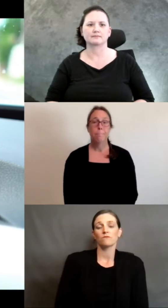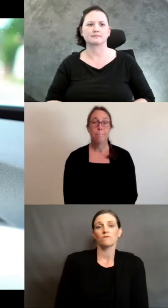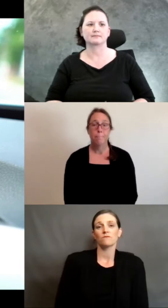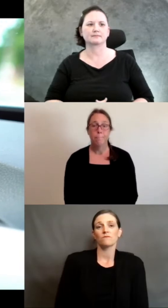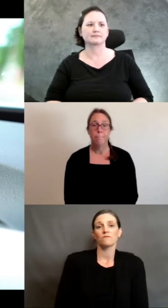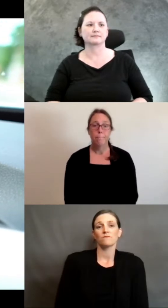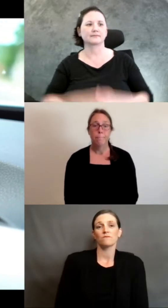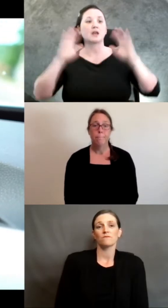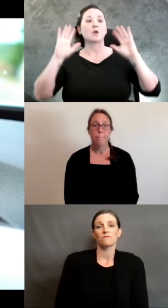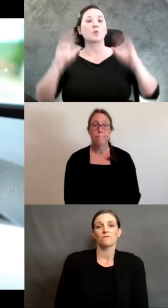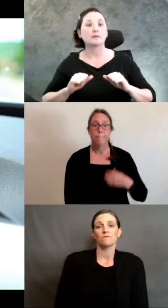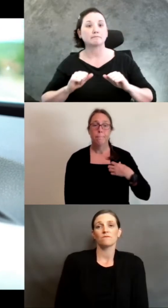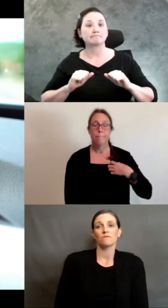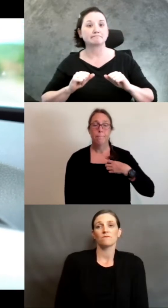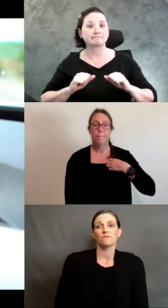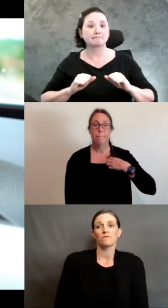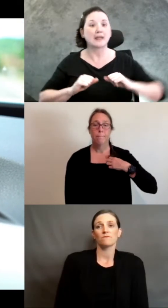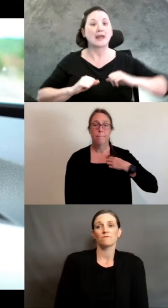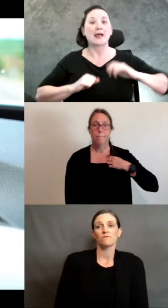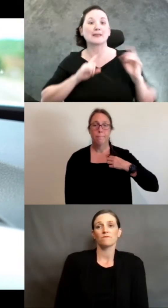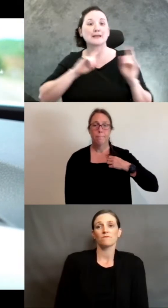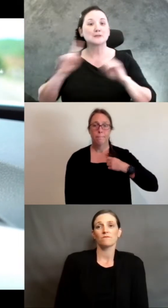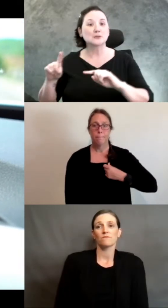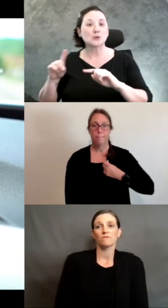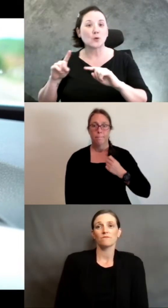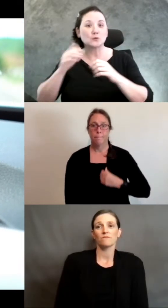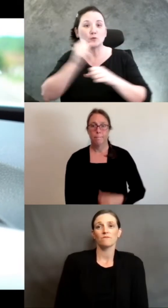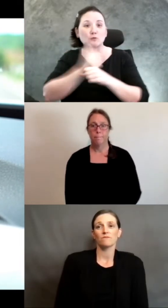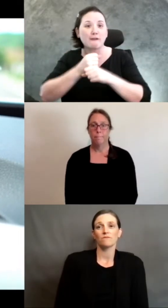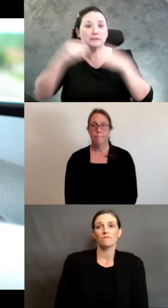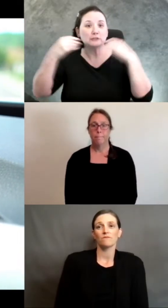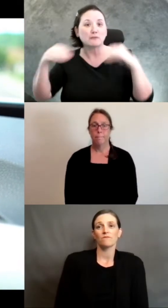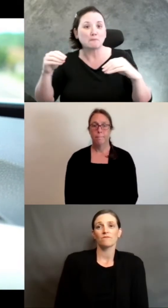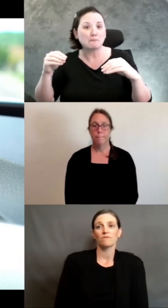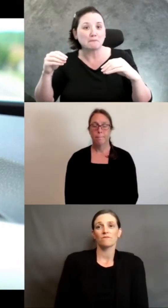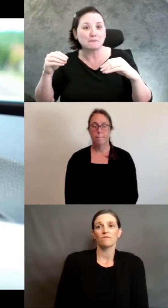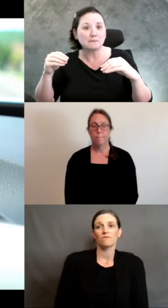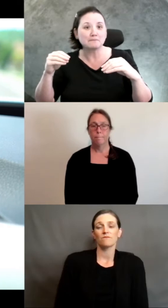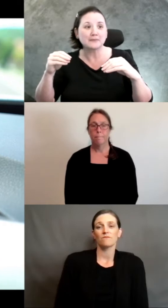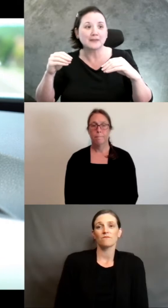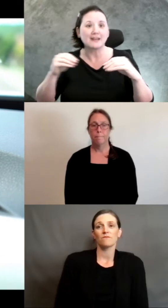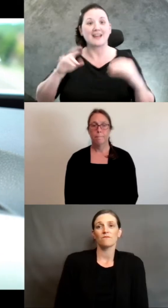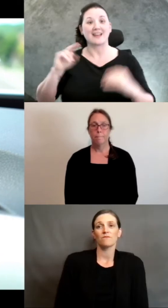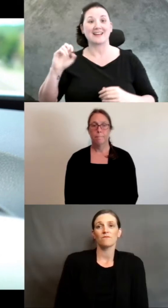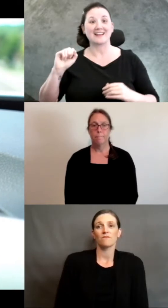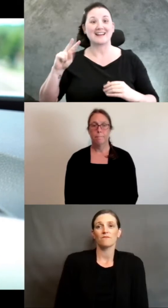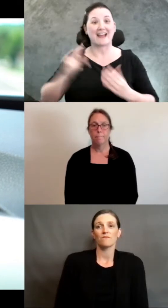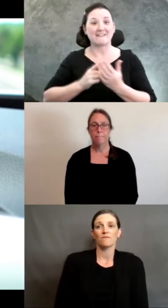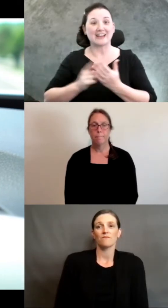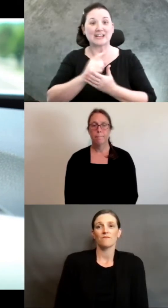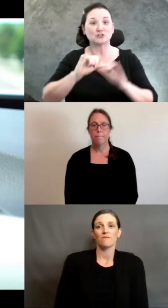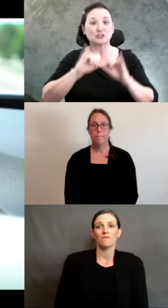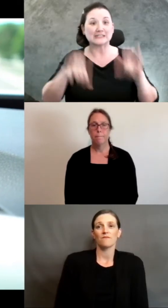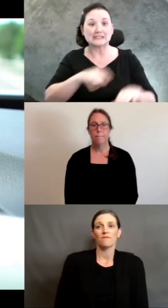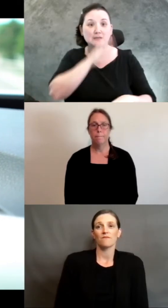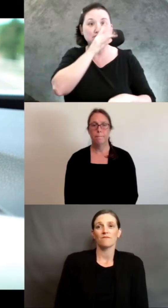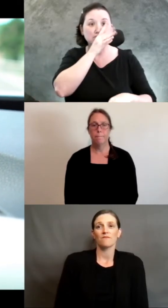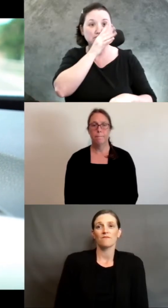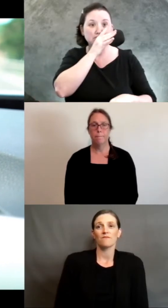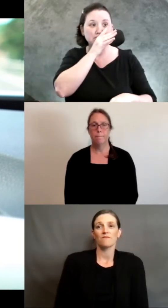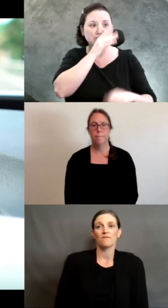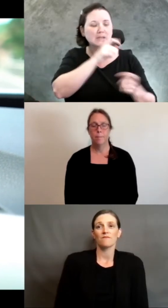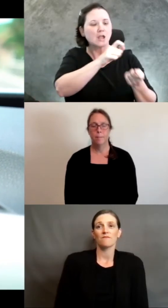Well, let's stop by the upbeat for some coffee. Navigation system. Adjust the